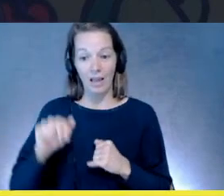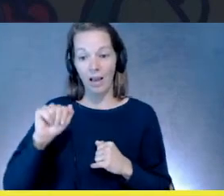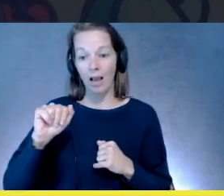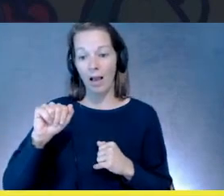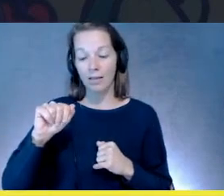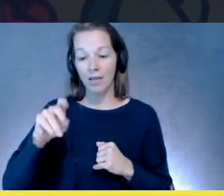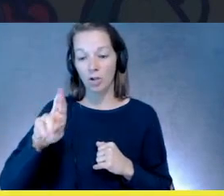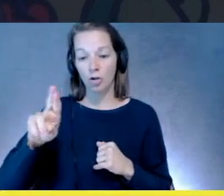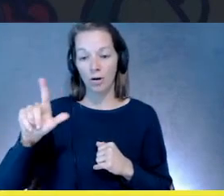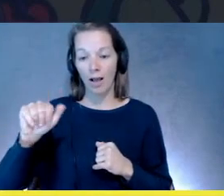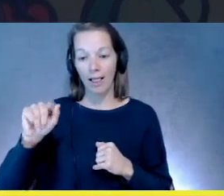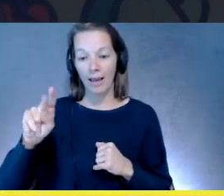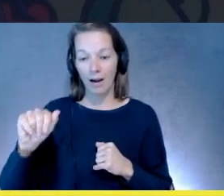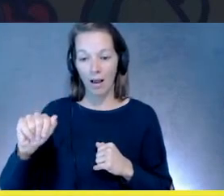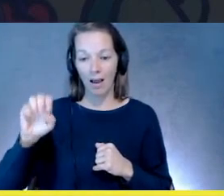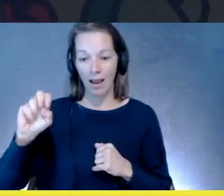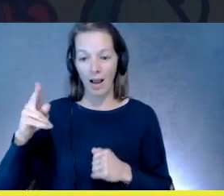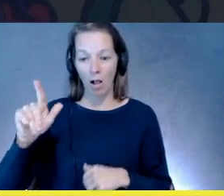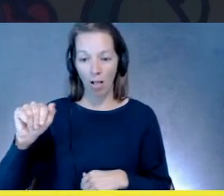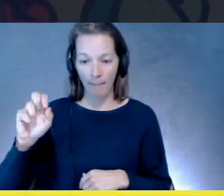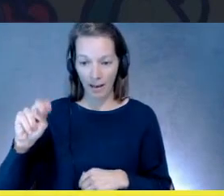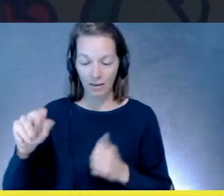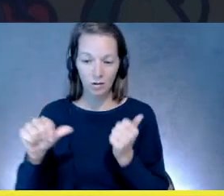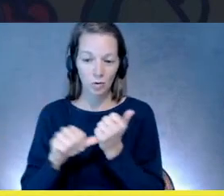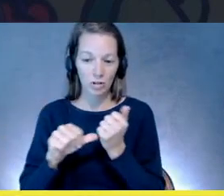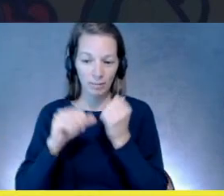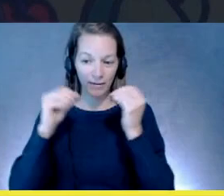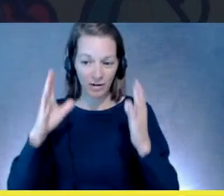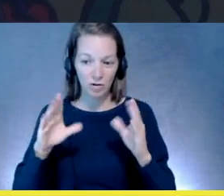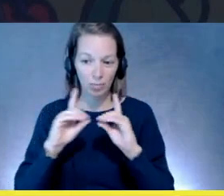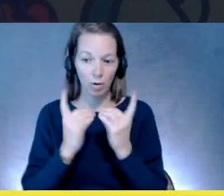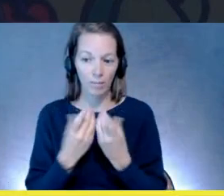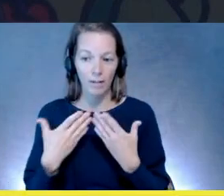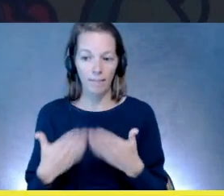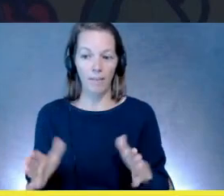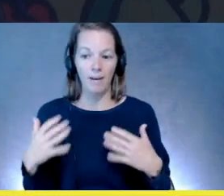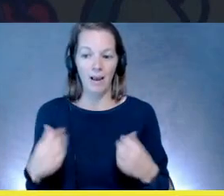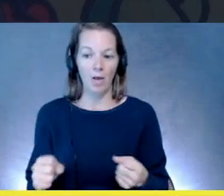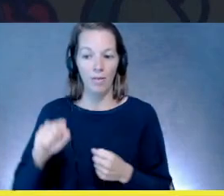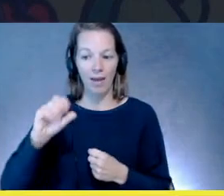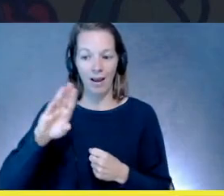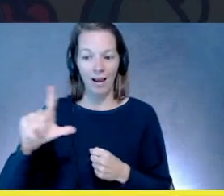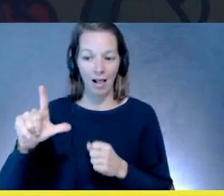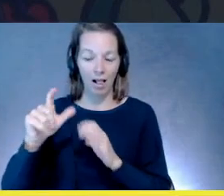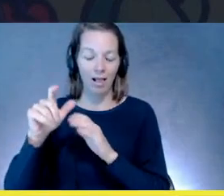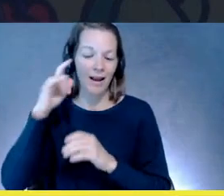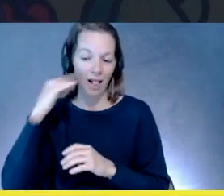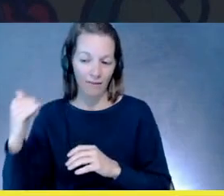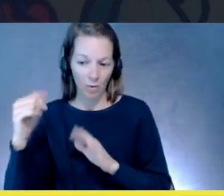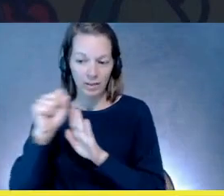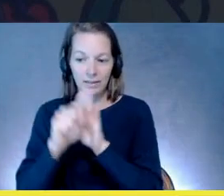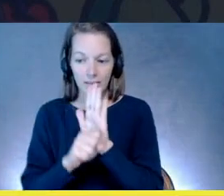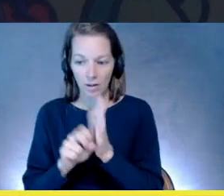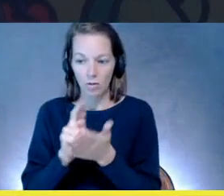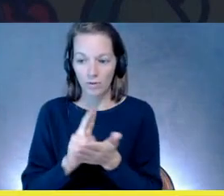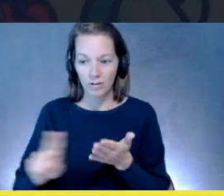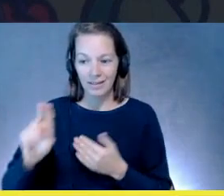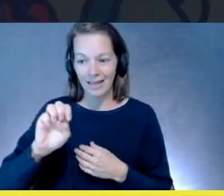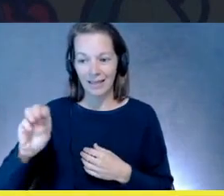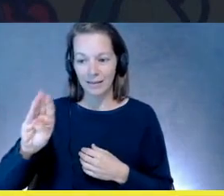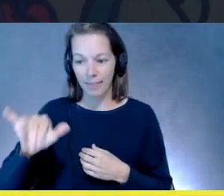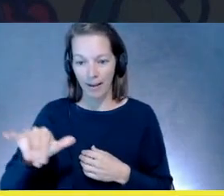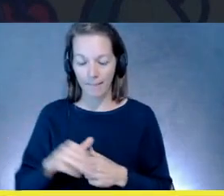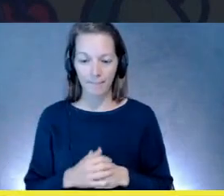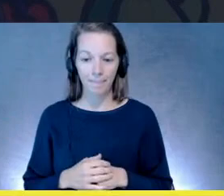Alina Engelman, who is an associate professor in the Department of Public Health at California State University, East Bay. And